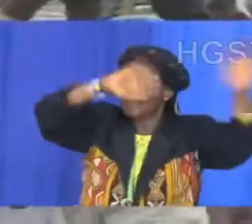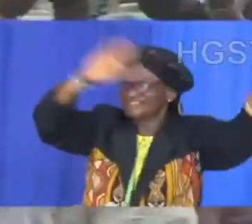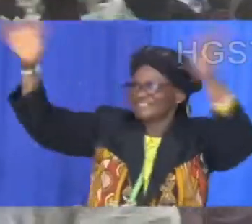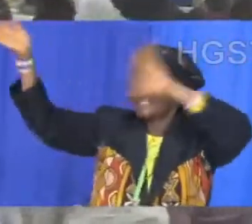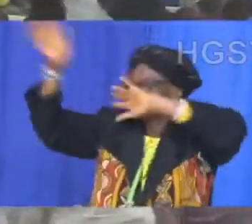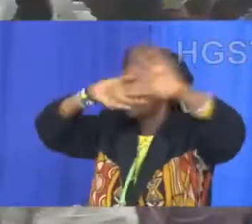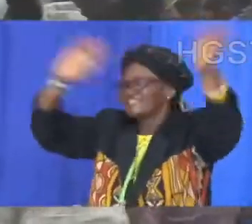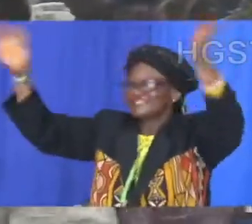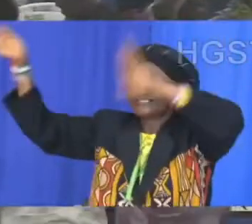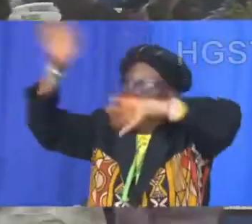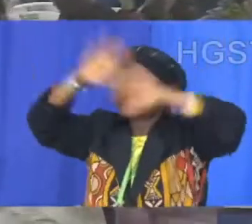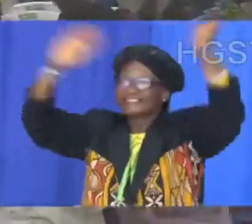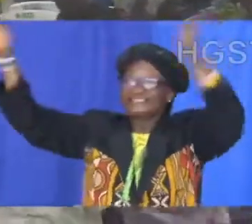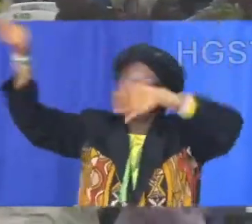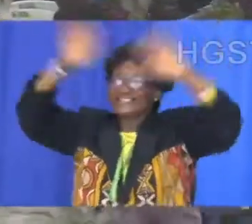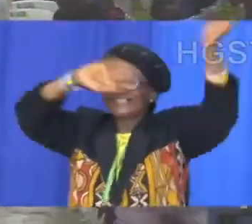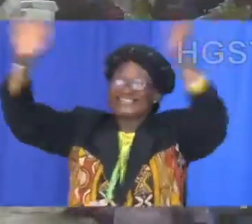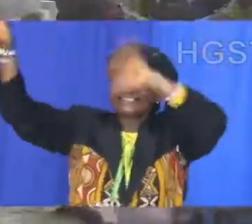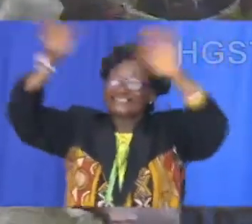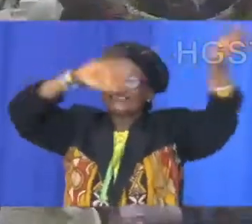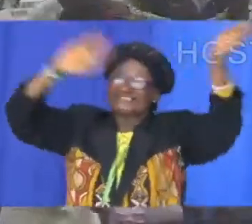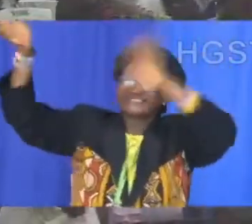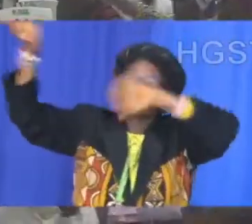ask your pardon.